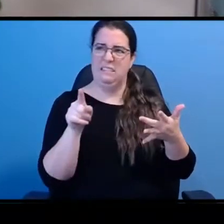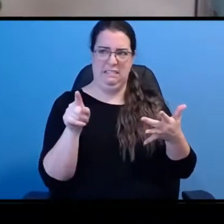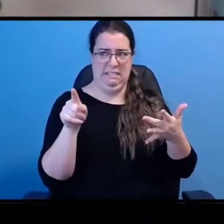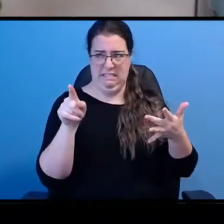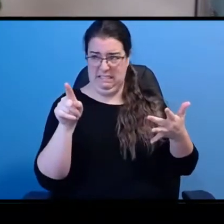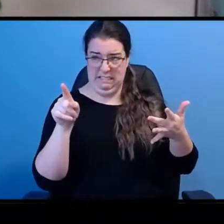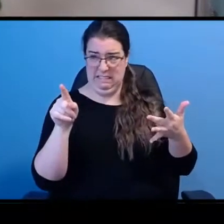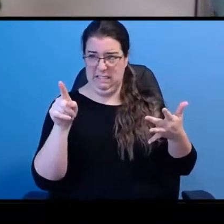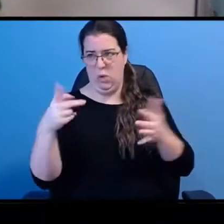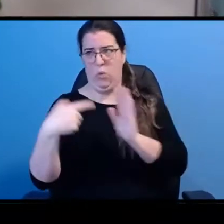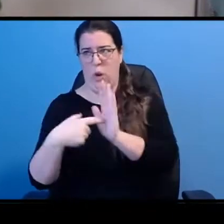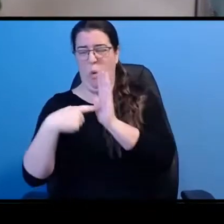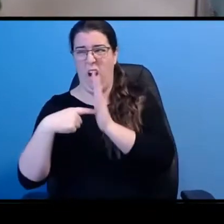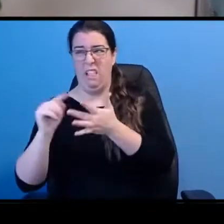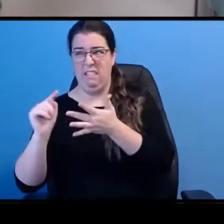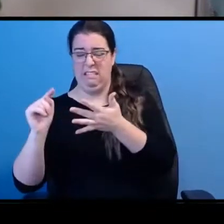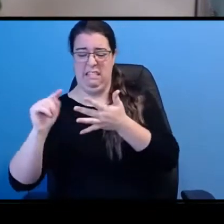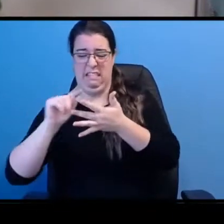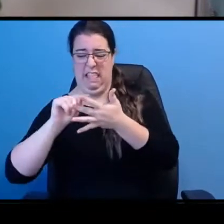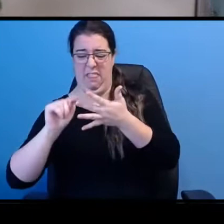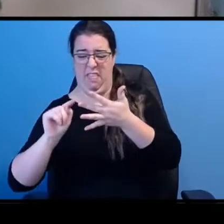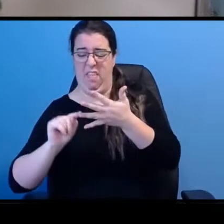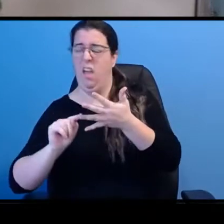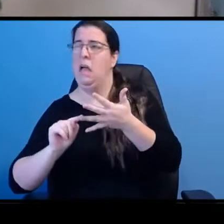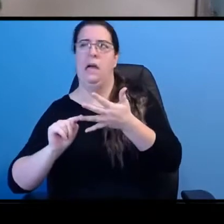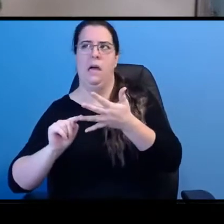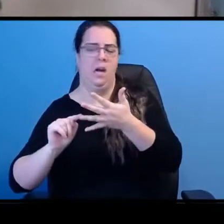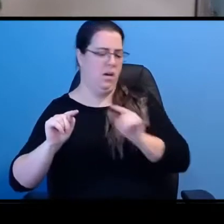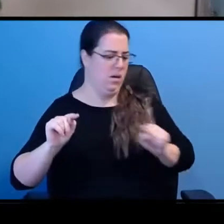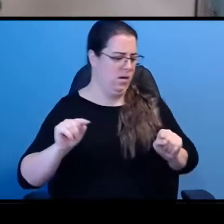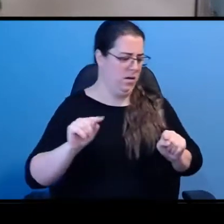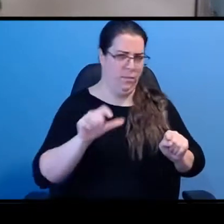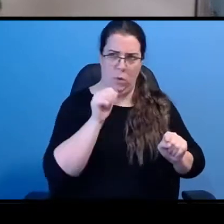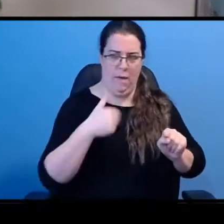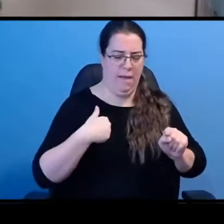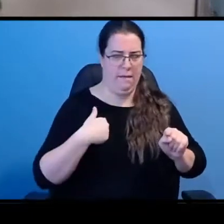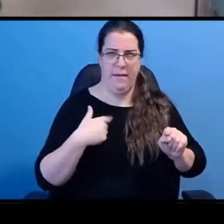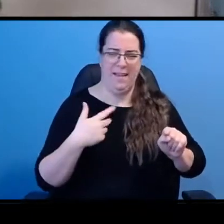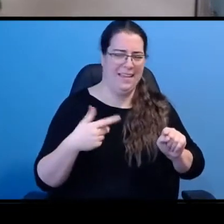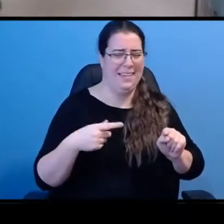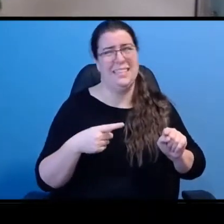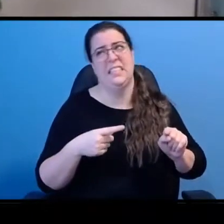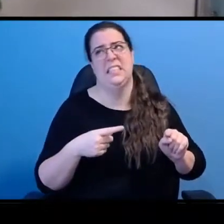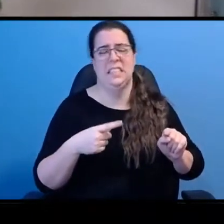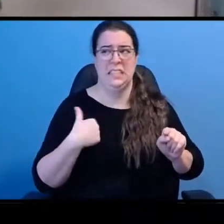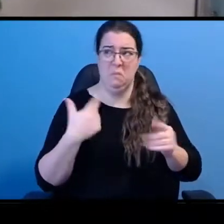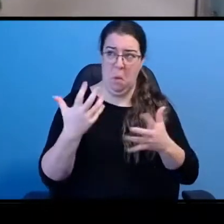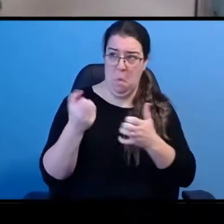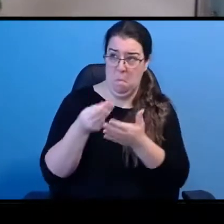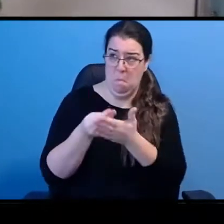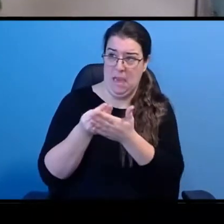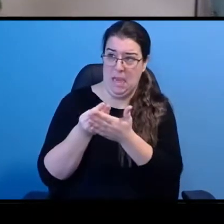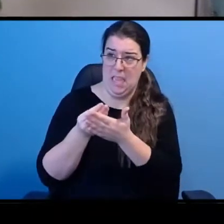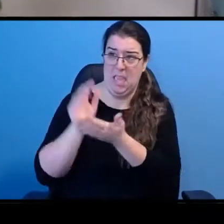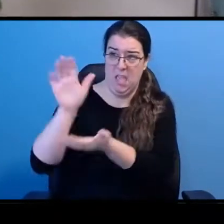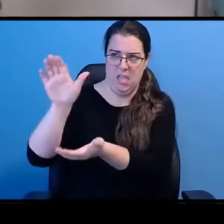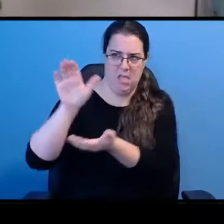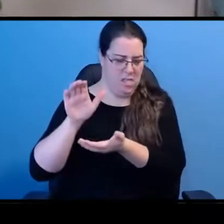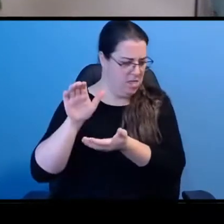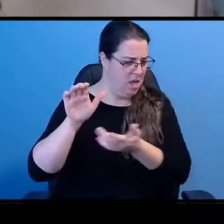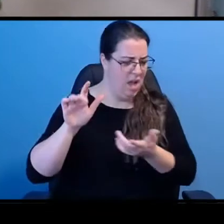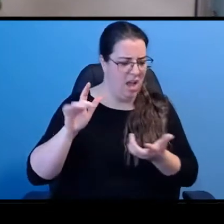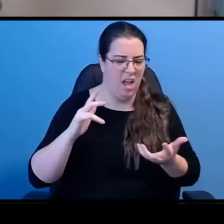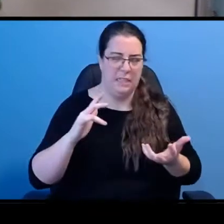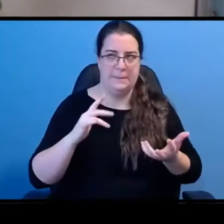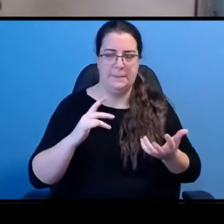what I wanted to do with this project, but in order to get this funding, I kind of have to make some compromises. So I